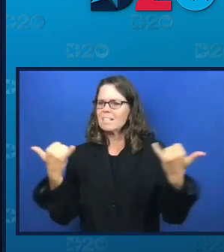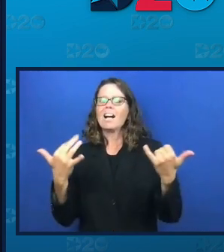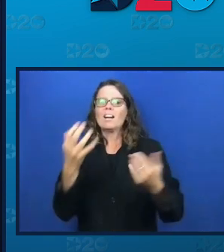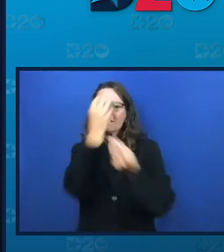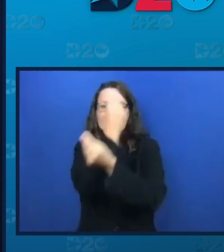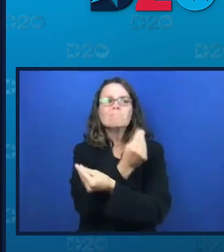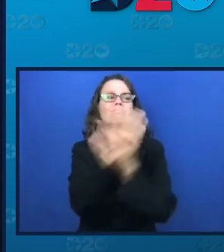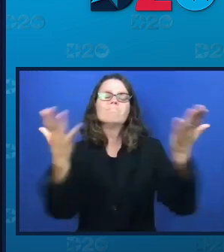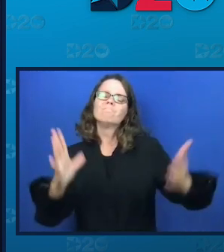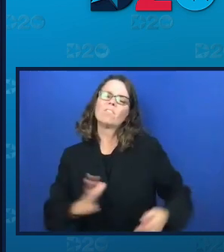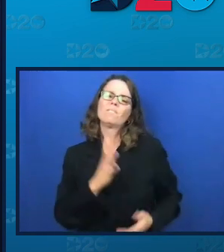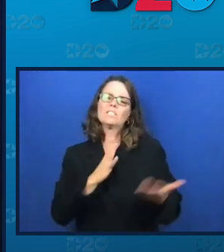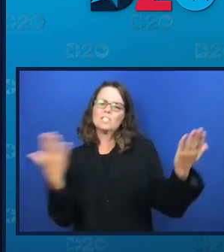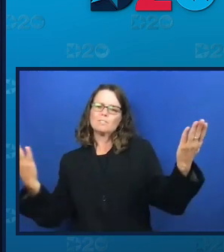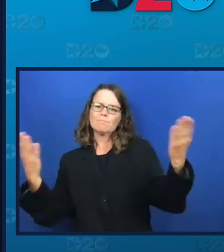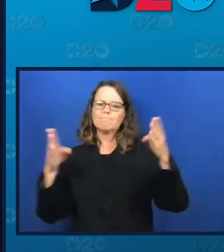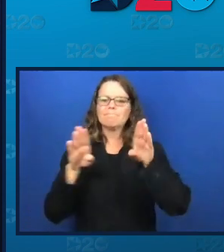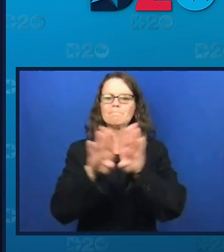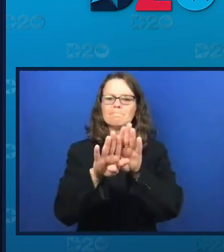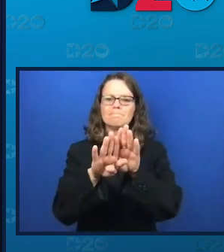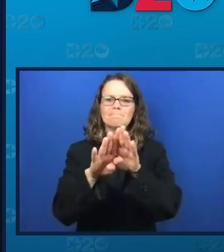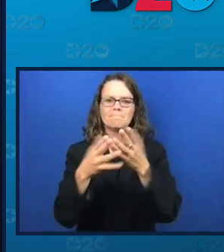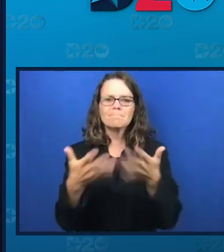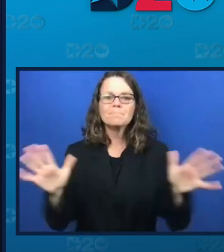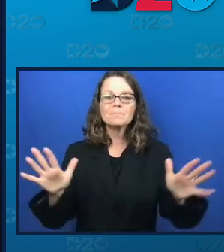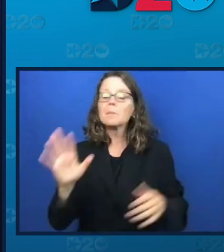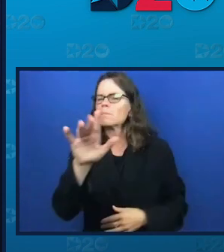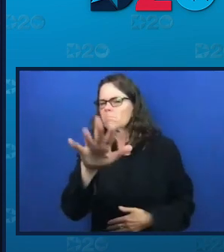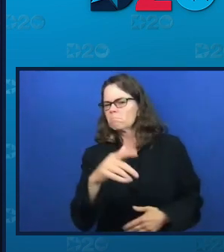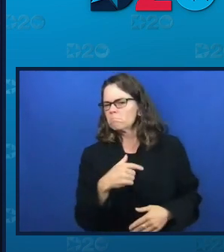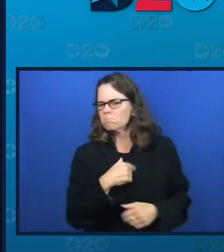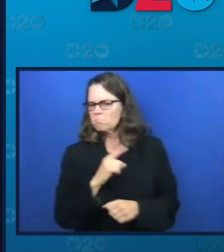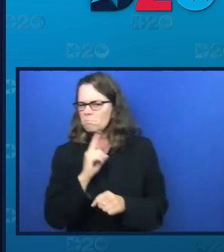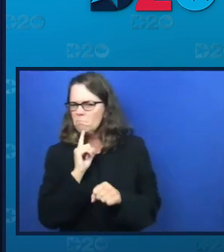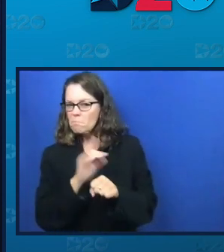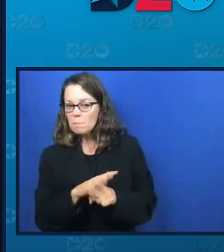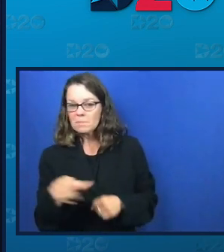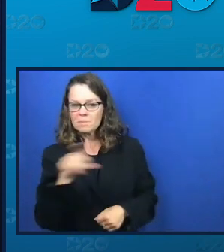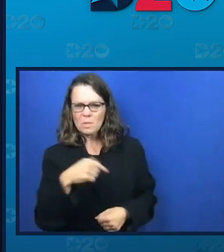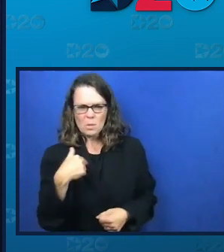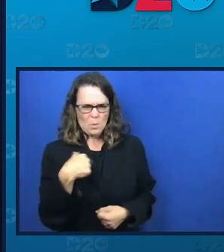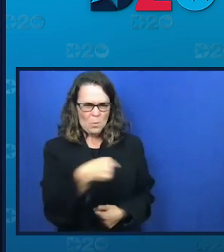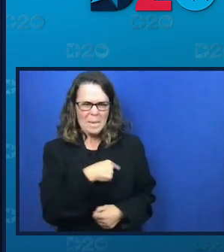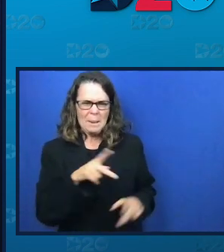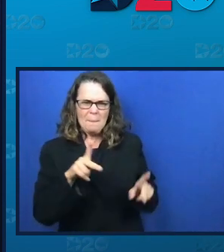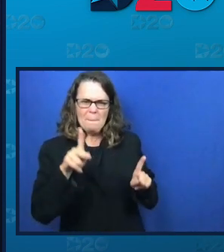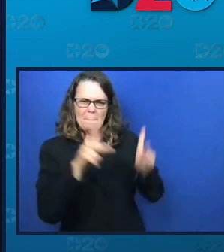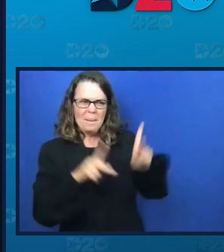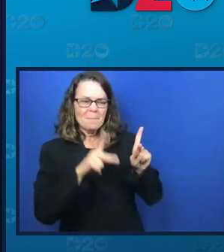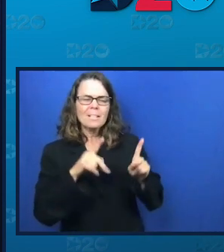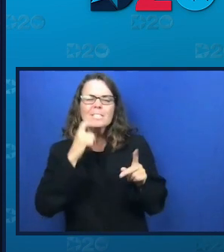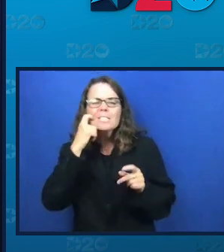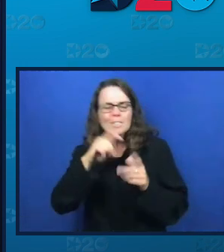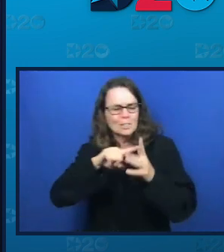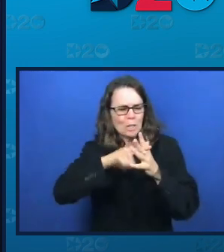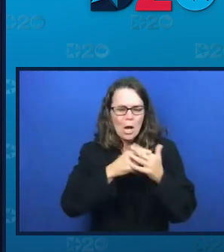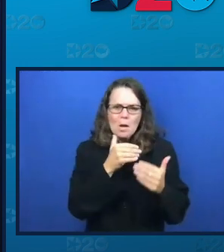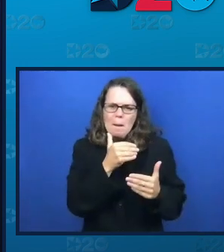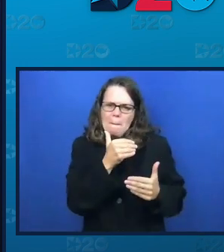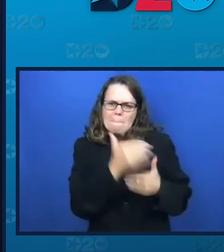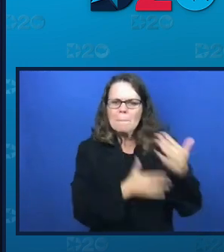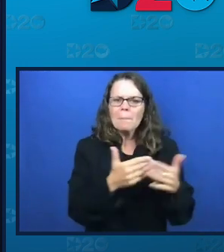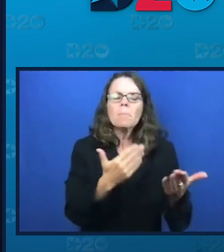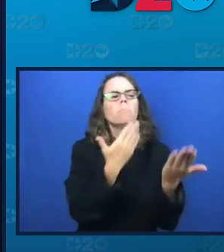people, are just getting started. Thank you, Milwaukee. Thank you, Wisconsin. And thank you, America. And good night.